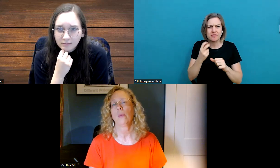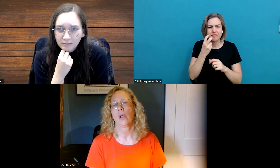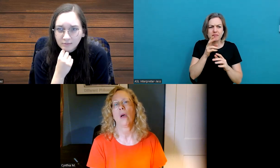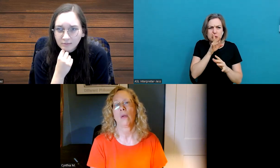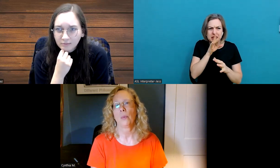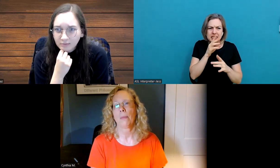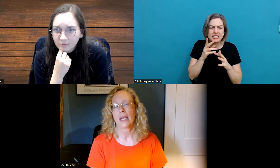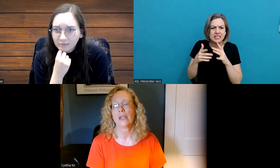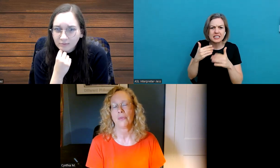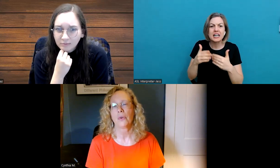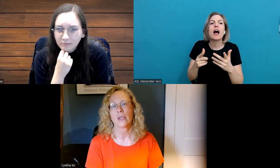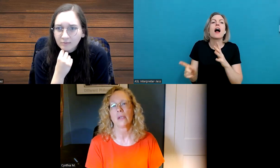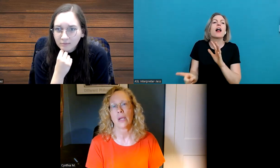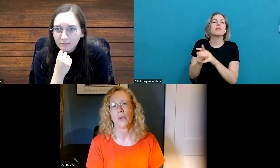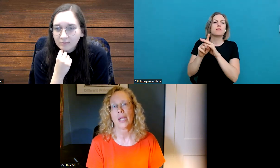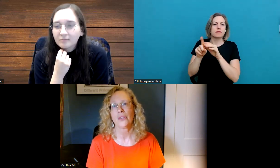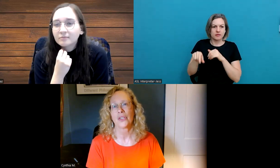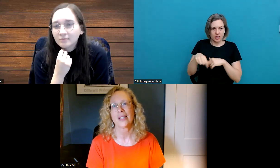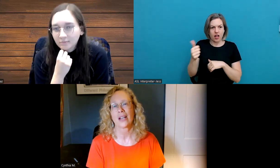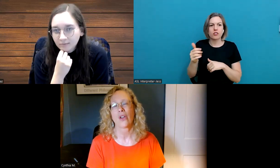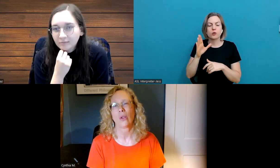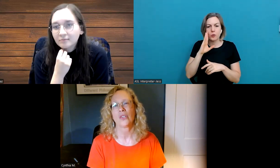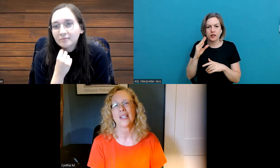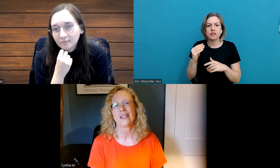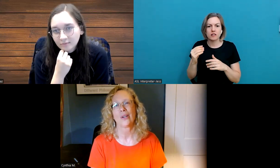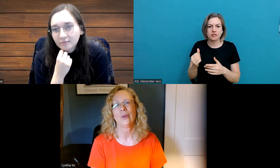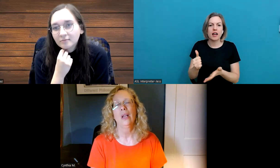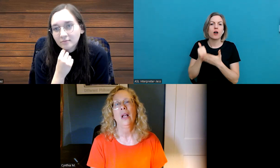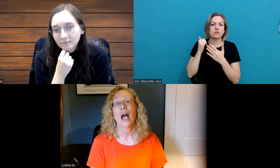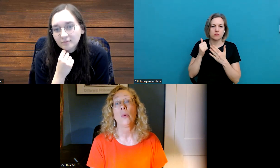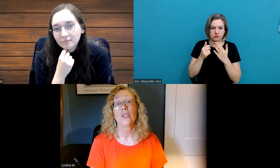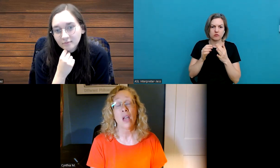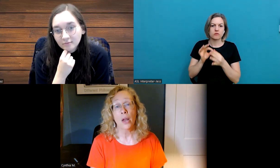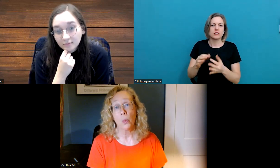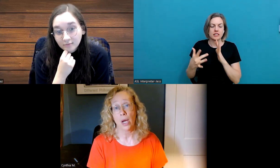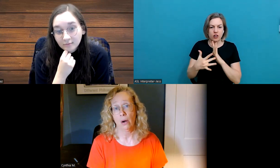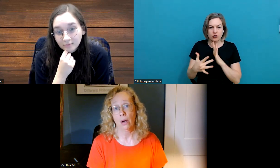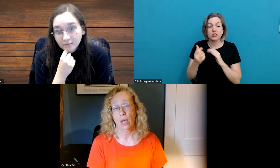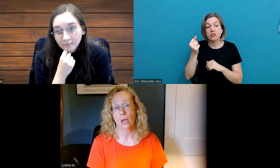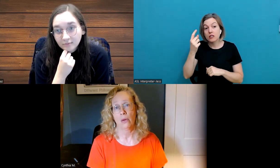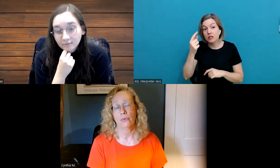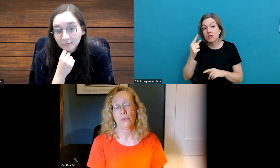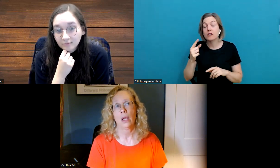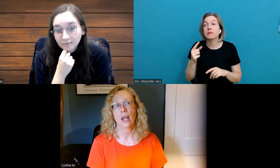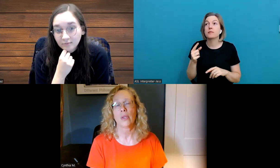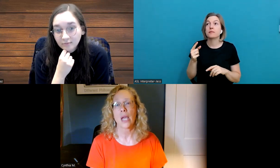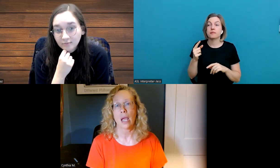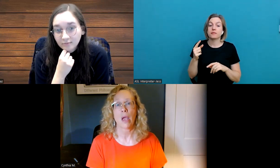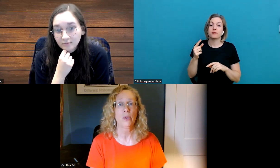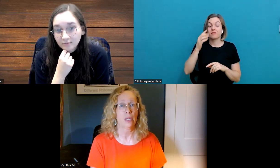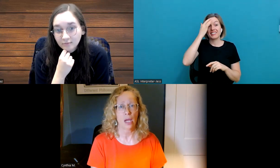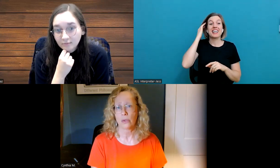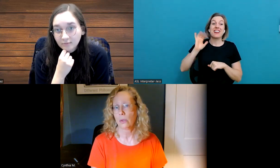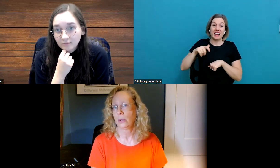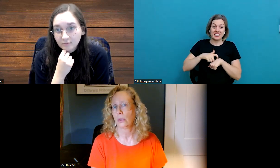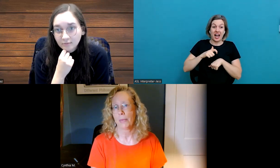would come along that would make a difference in relation to technology. So I was not aware of, at the time I